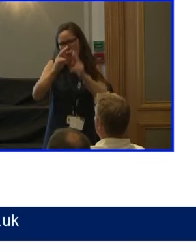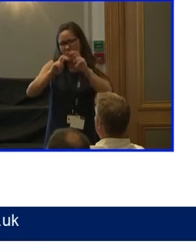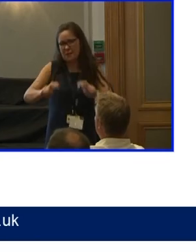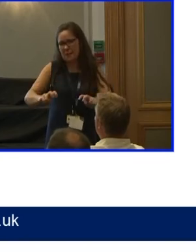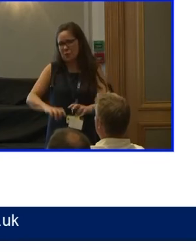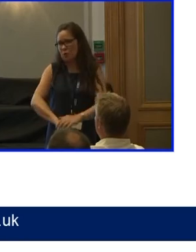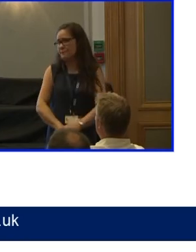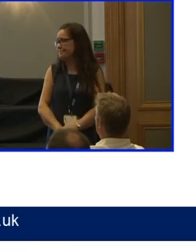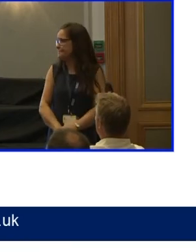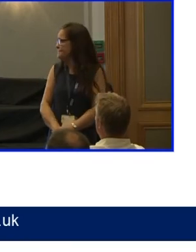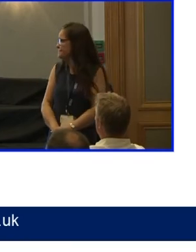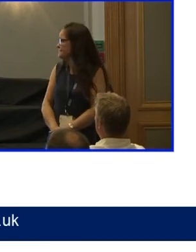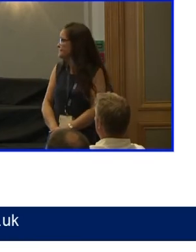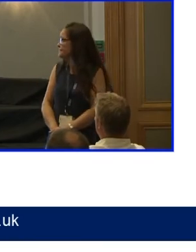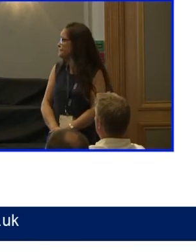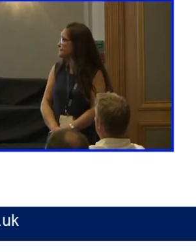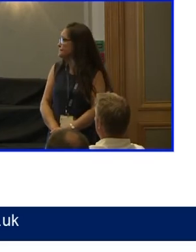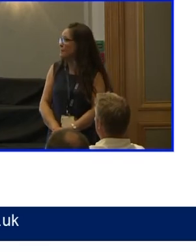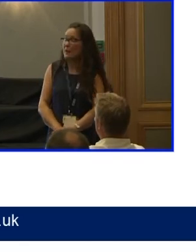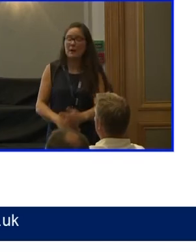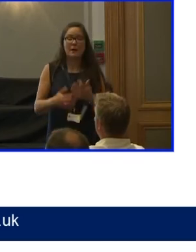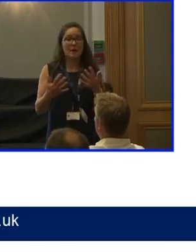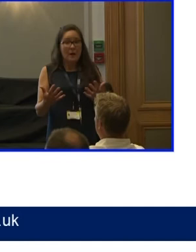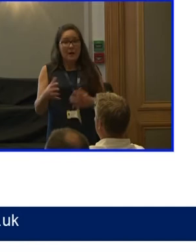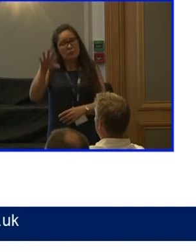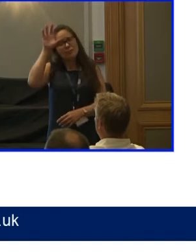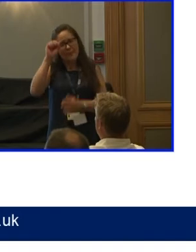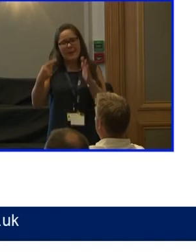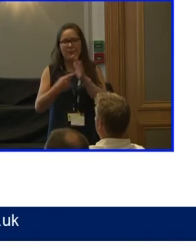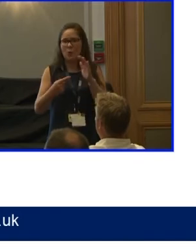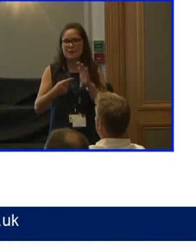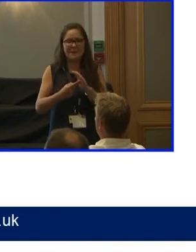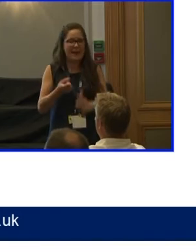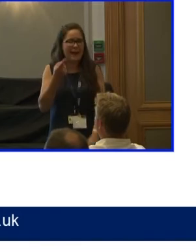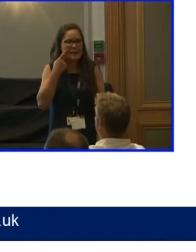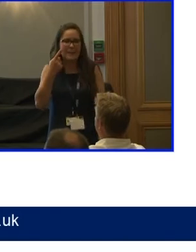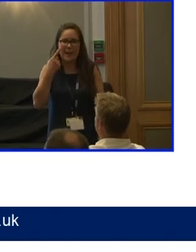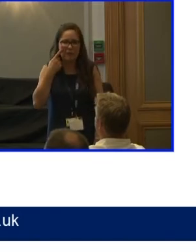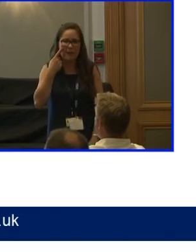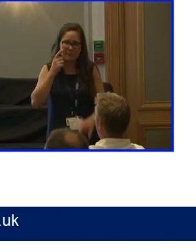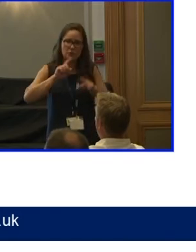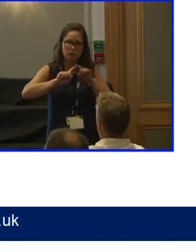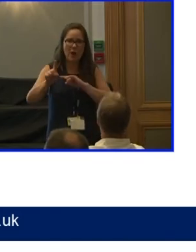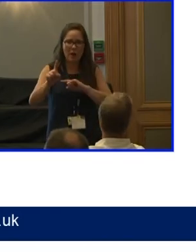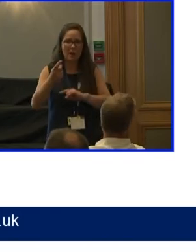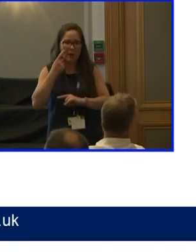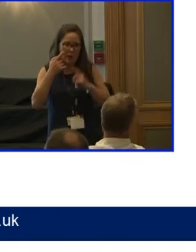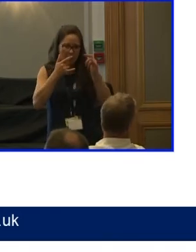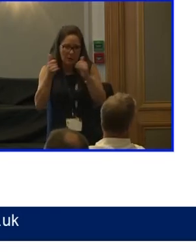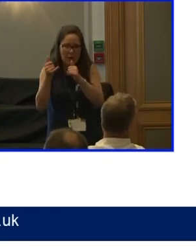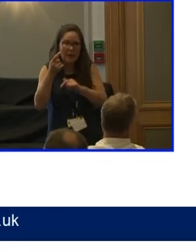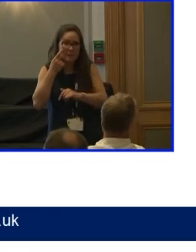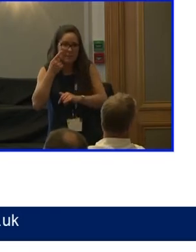So it's important to remember that these trials are experiments, and not all trials are necessarily going to meet their primary endpoints.